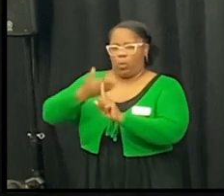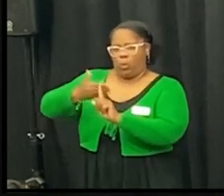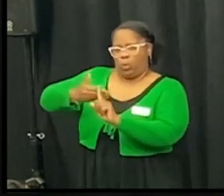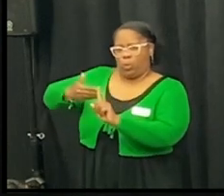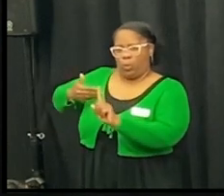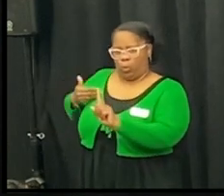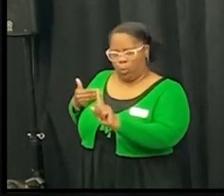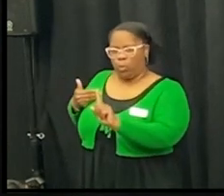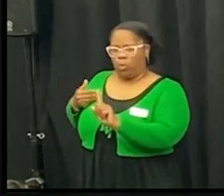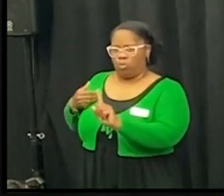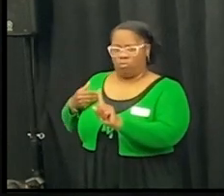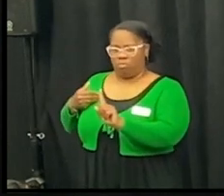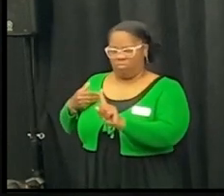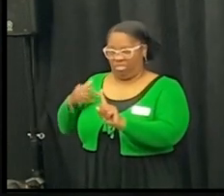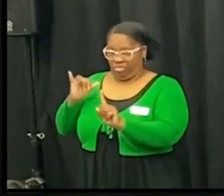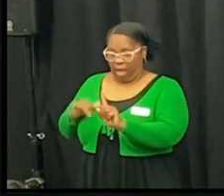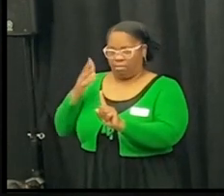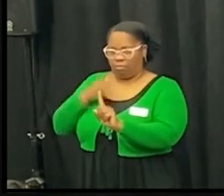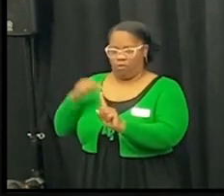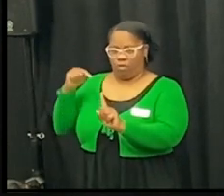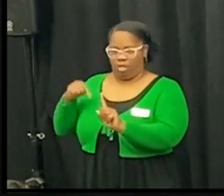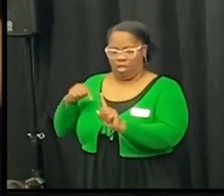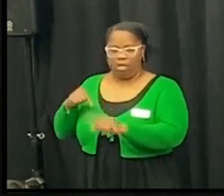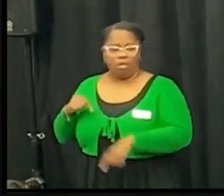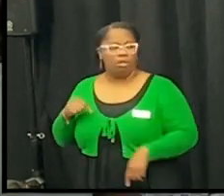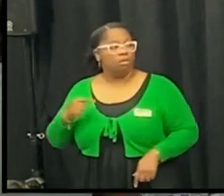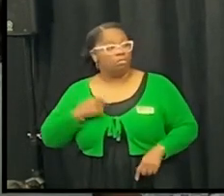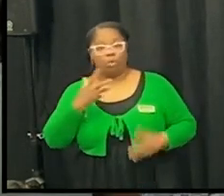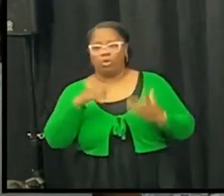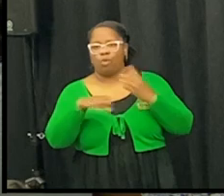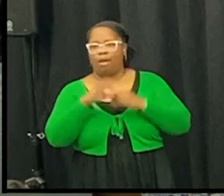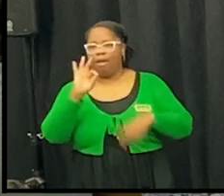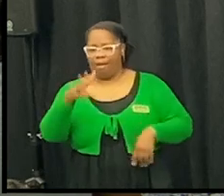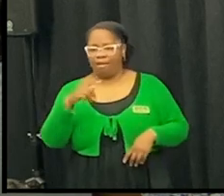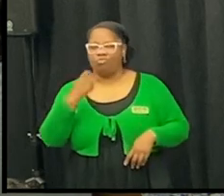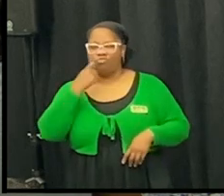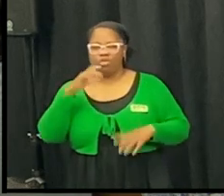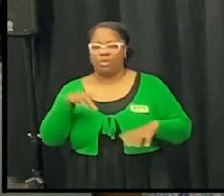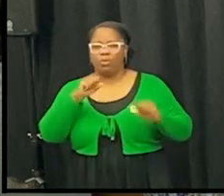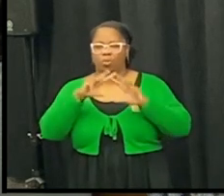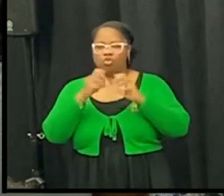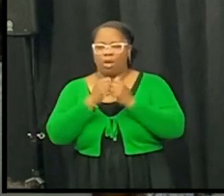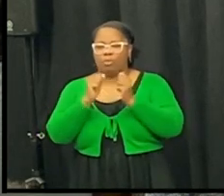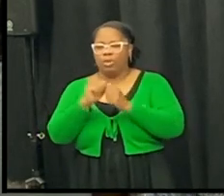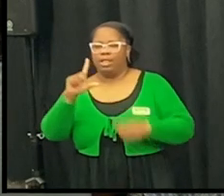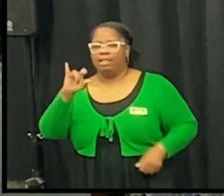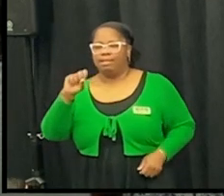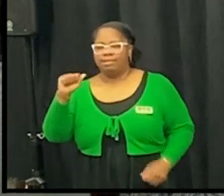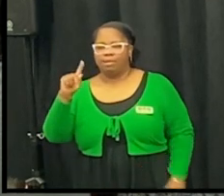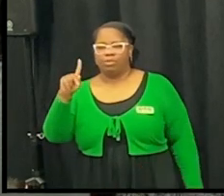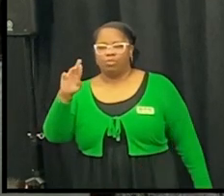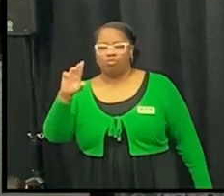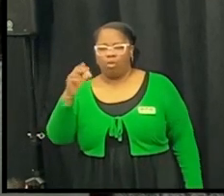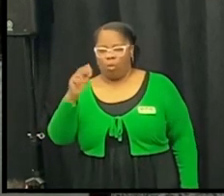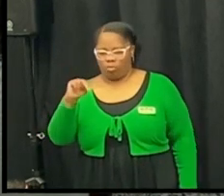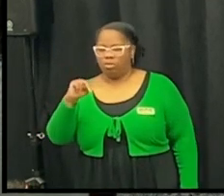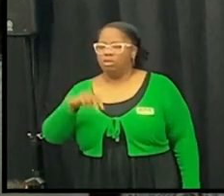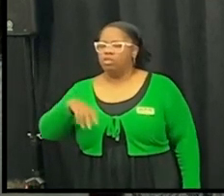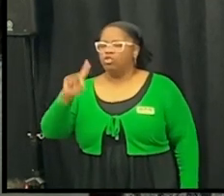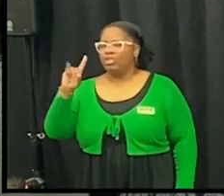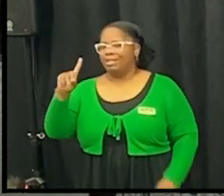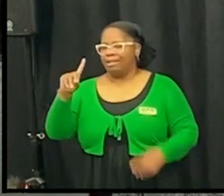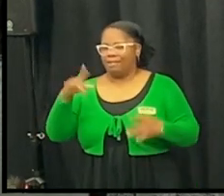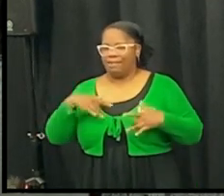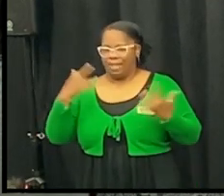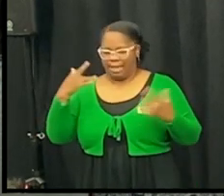think that's really what's so beautiful. I just want to add to that that we just did a workshop with Lisa Krohn. She did an event for Maestra. She and